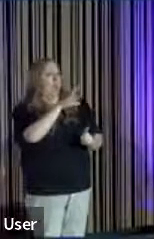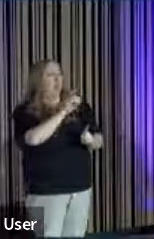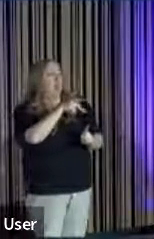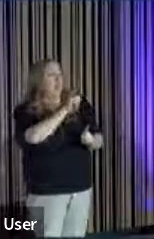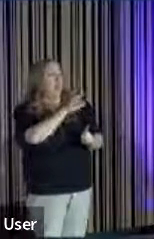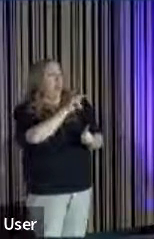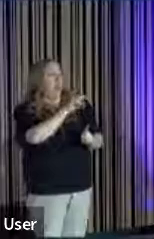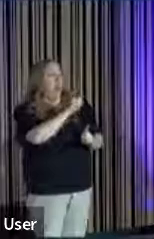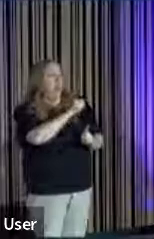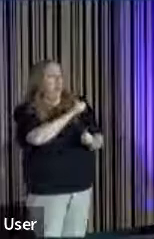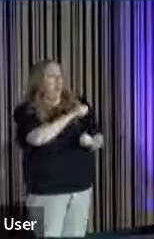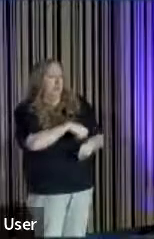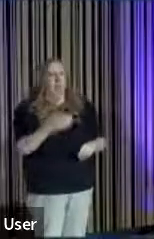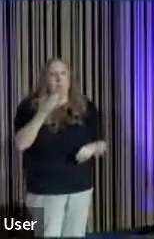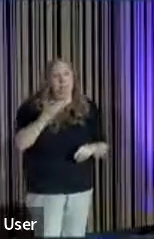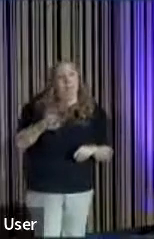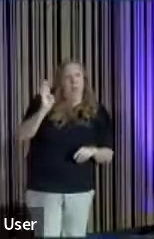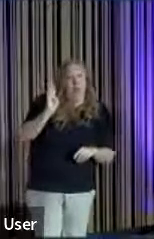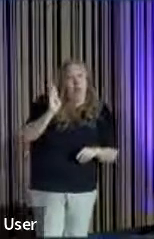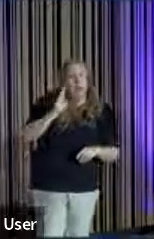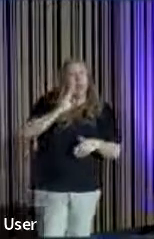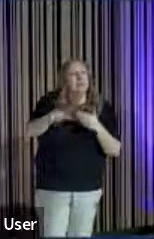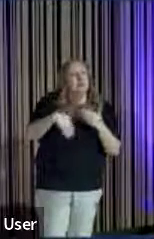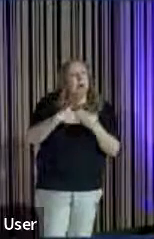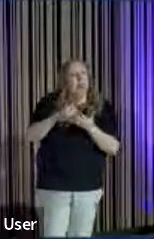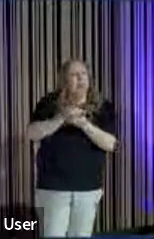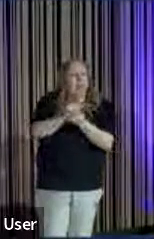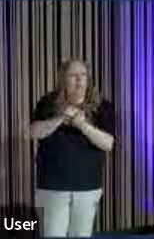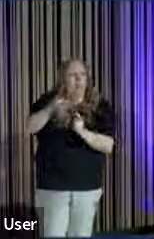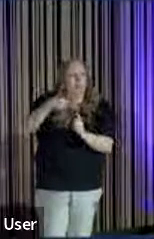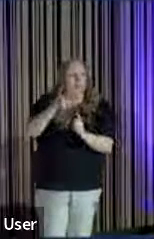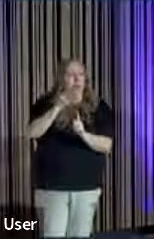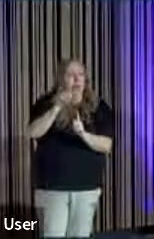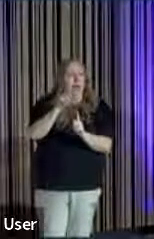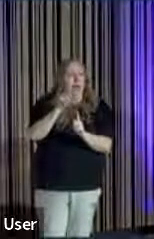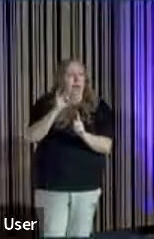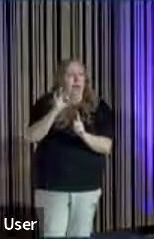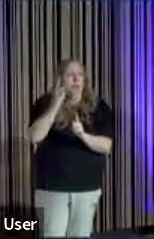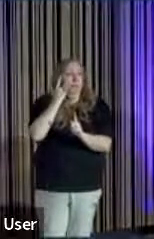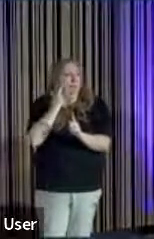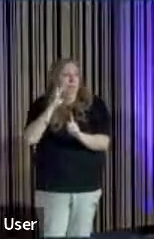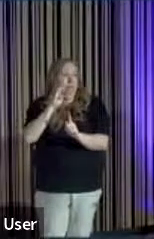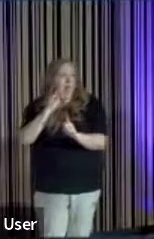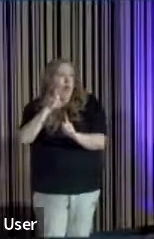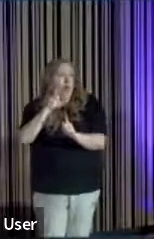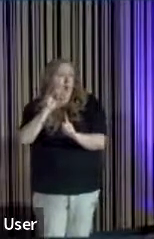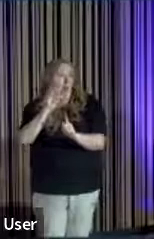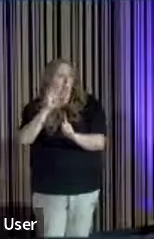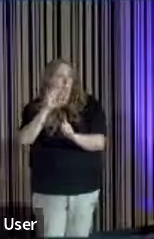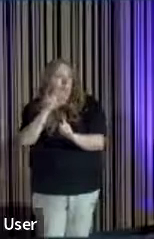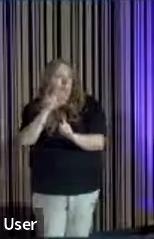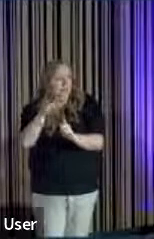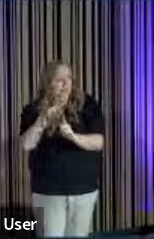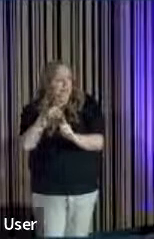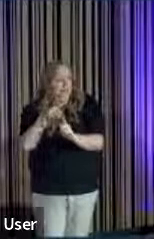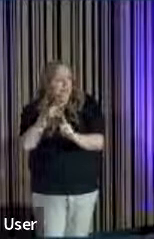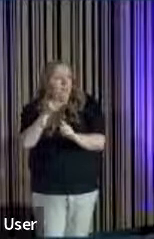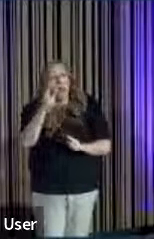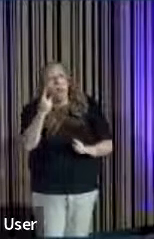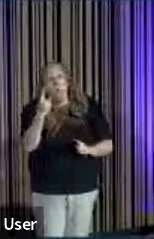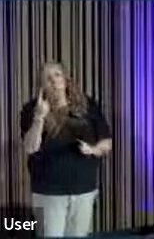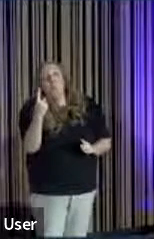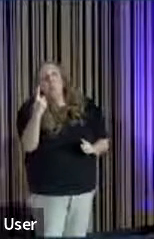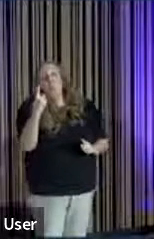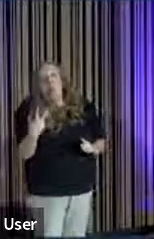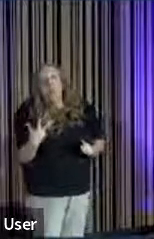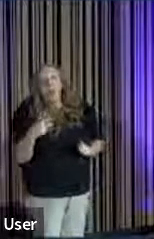here are the metabolic pathways that microbes use. And a third of those pathways viruses are